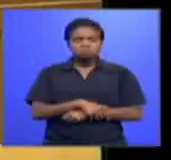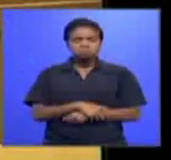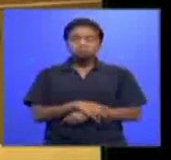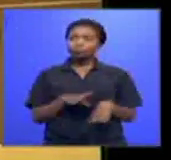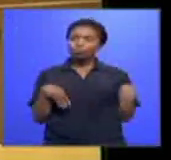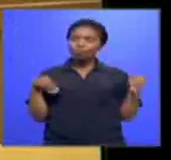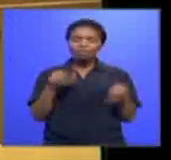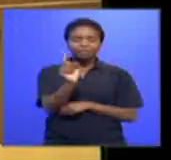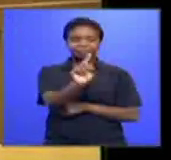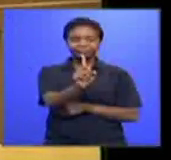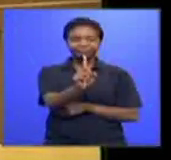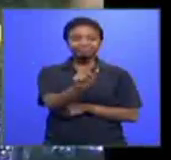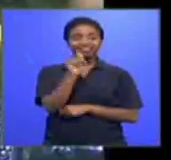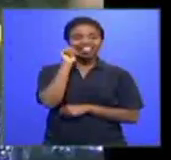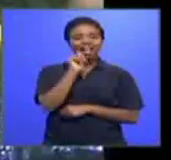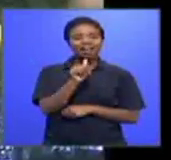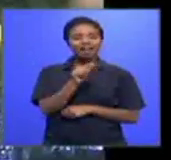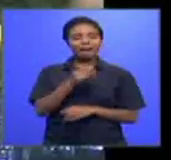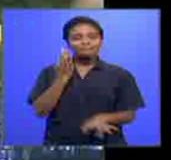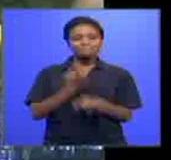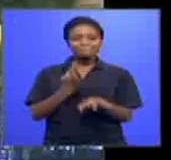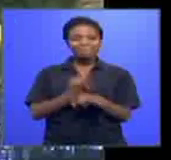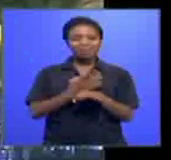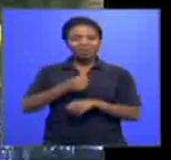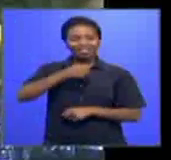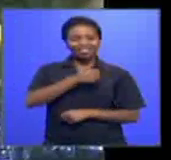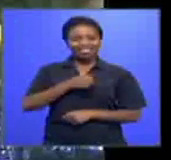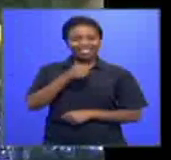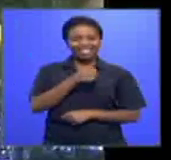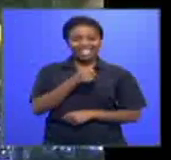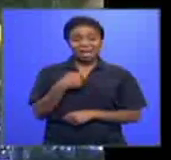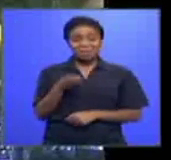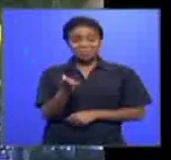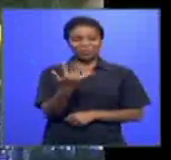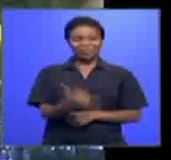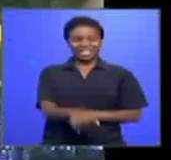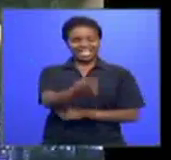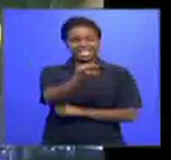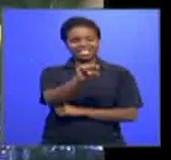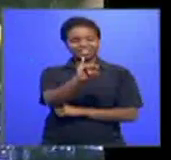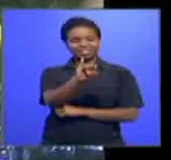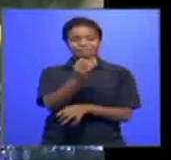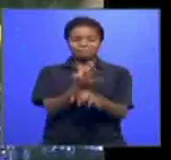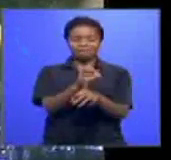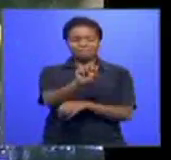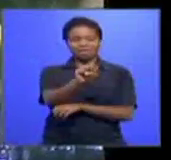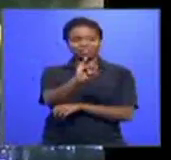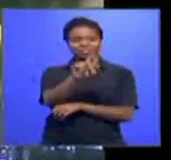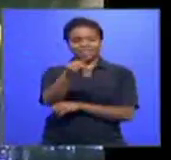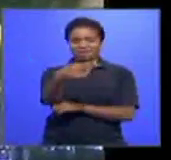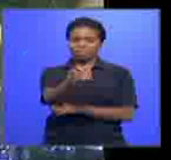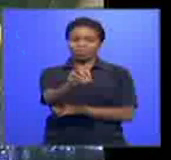when accomplished musician and my special guest, Mr. Sipho